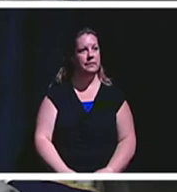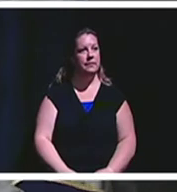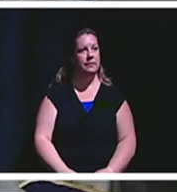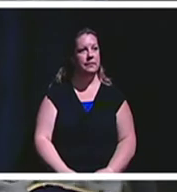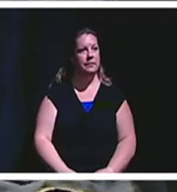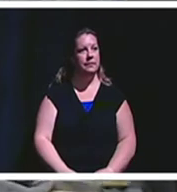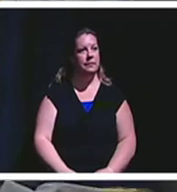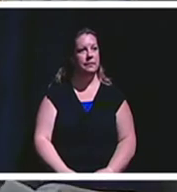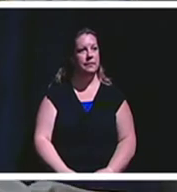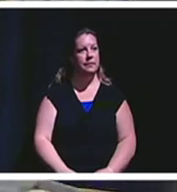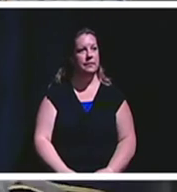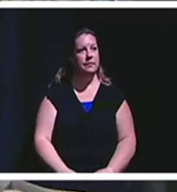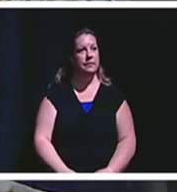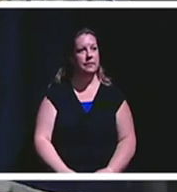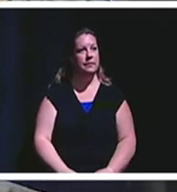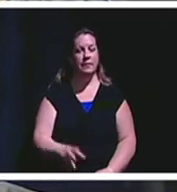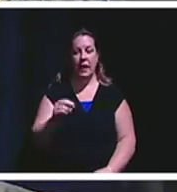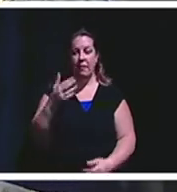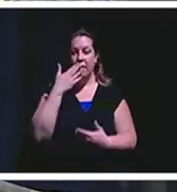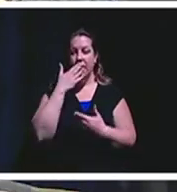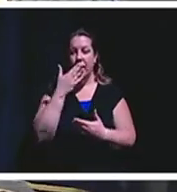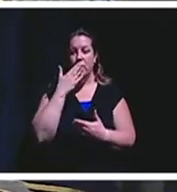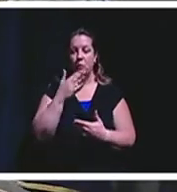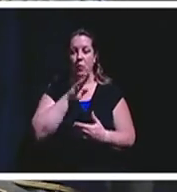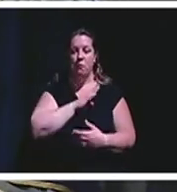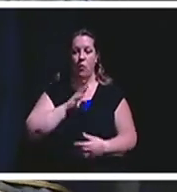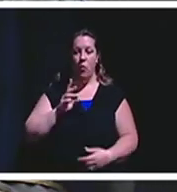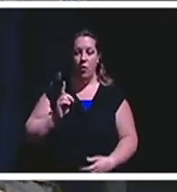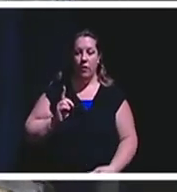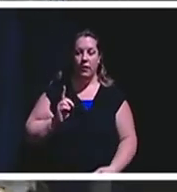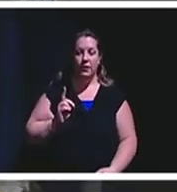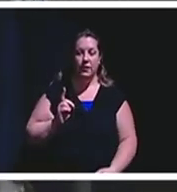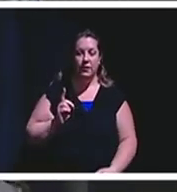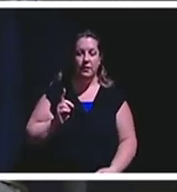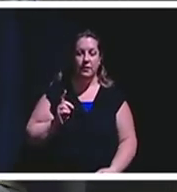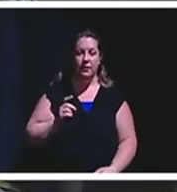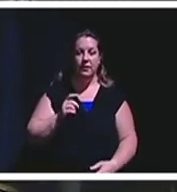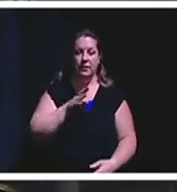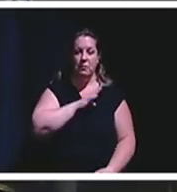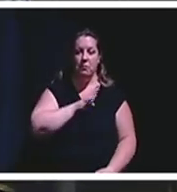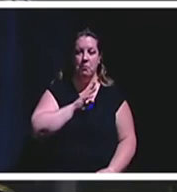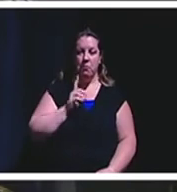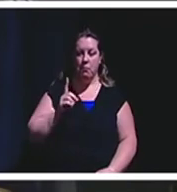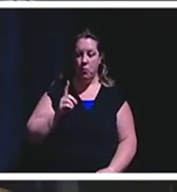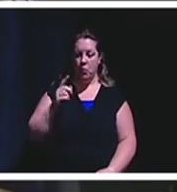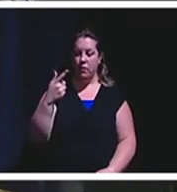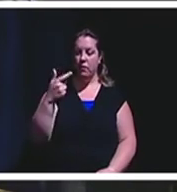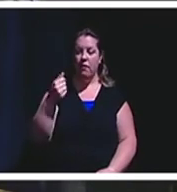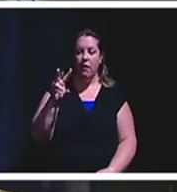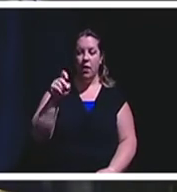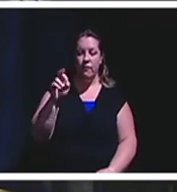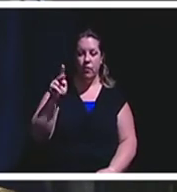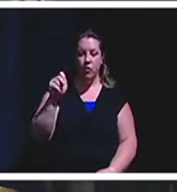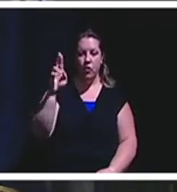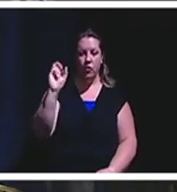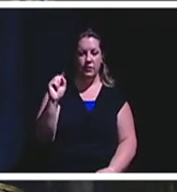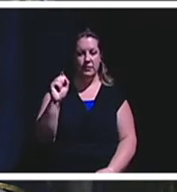And thank you to the Board of Trustees, the Board of Governors of the Shepard Broad Law